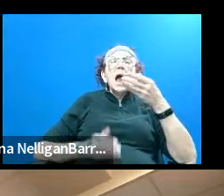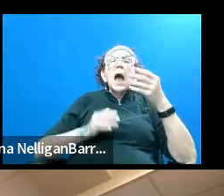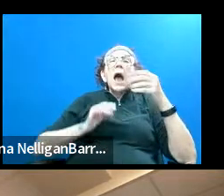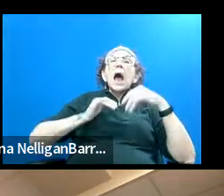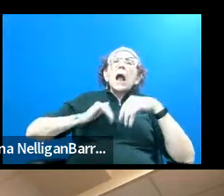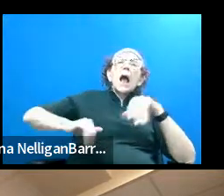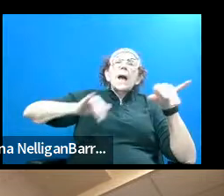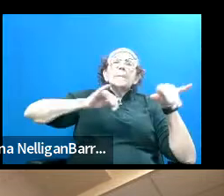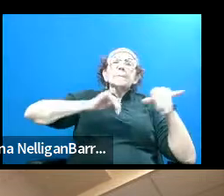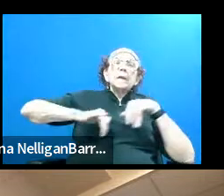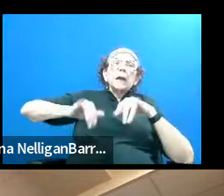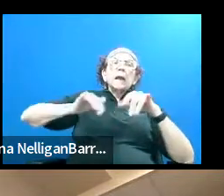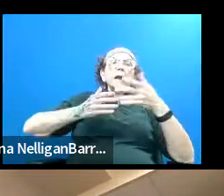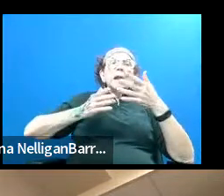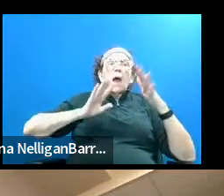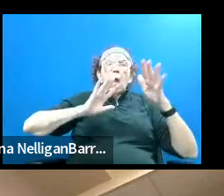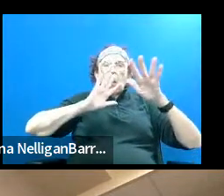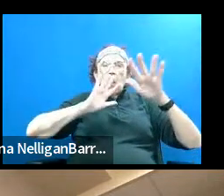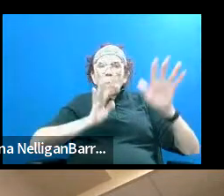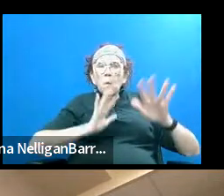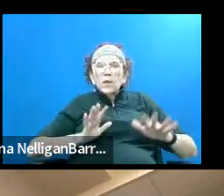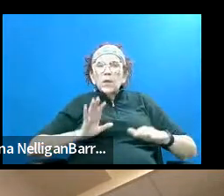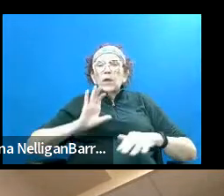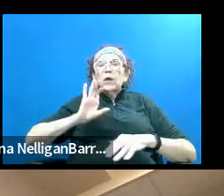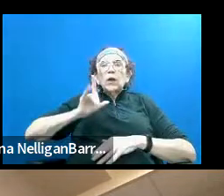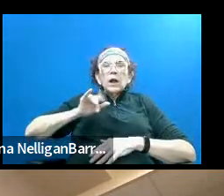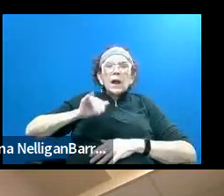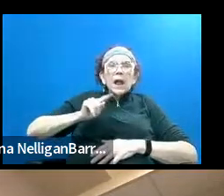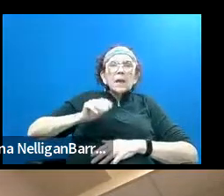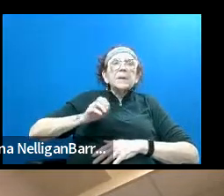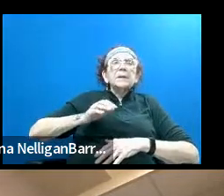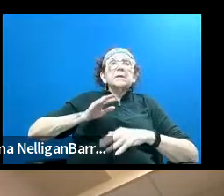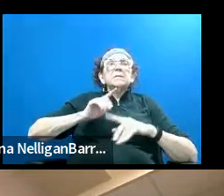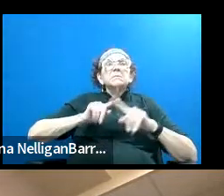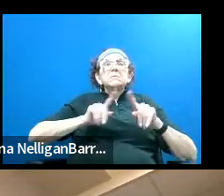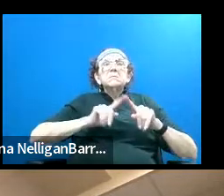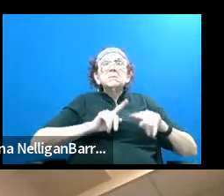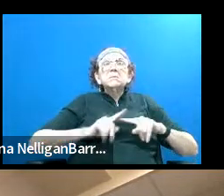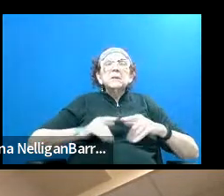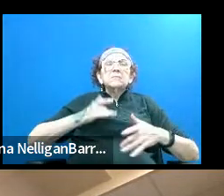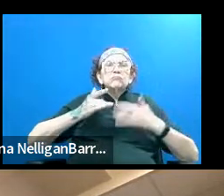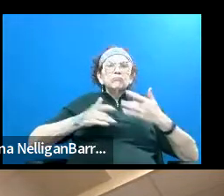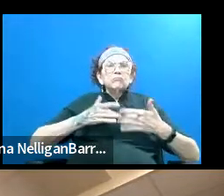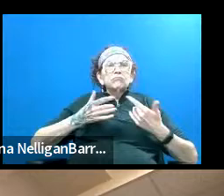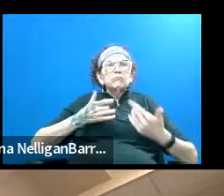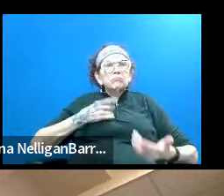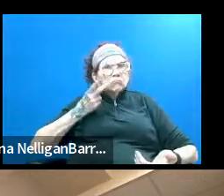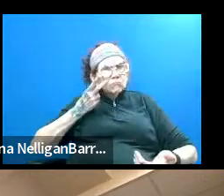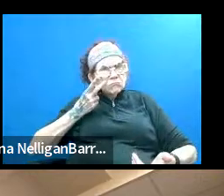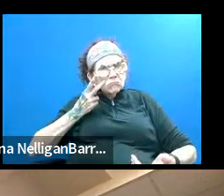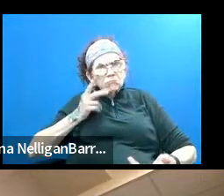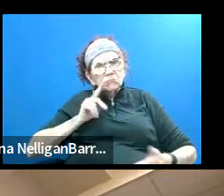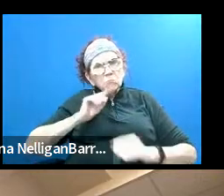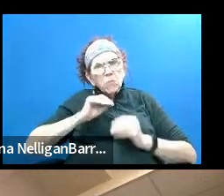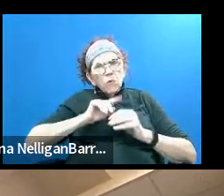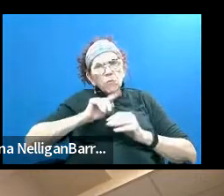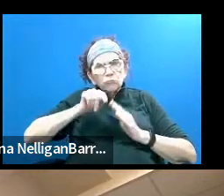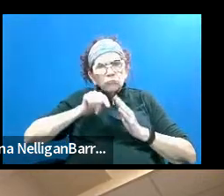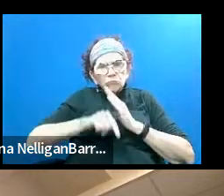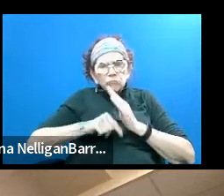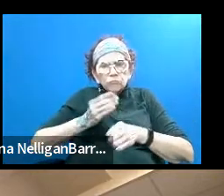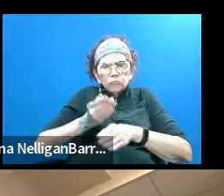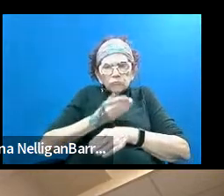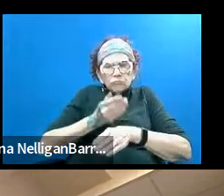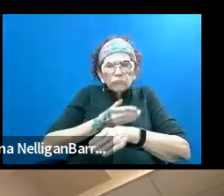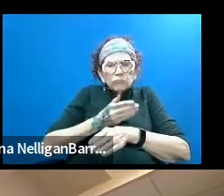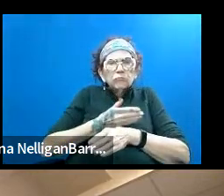But I'm excited, and I'm curious to dig into the business improvement district. It fits in with some conversations that we've